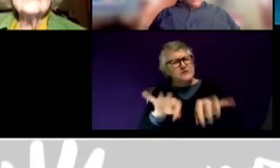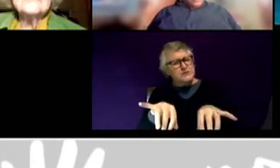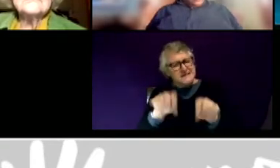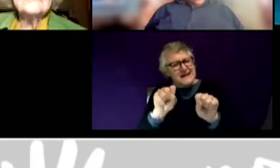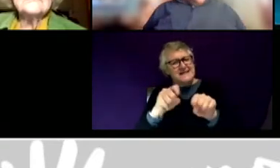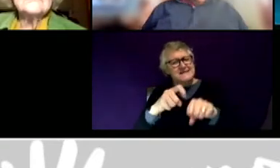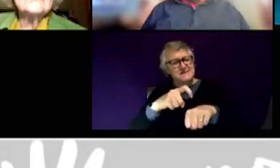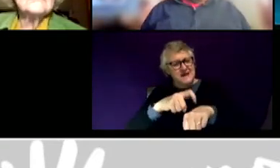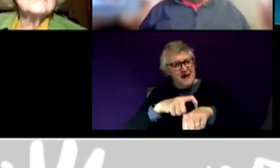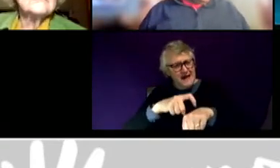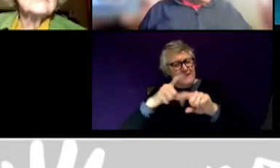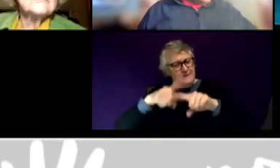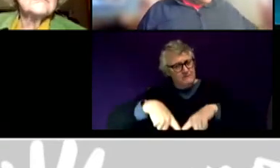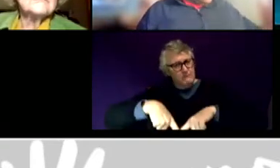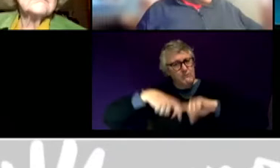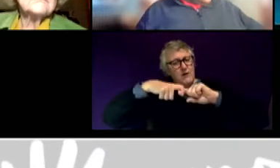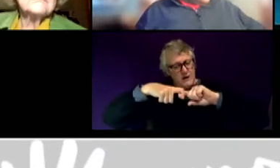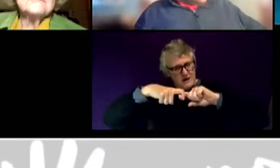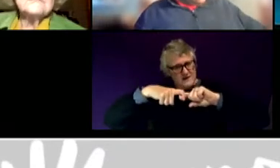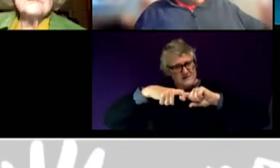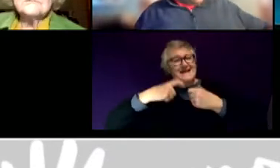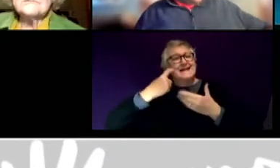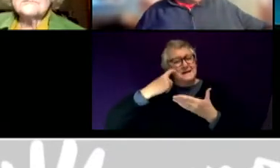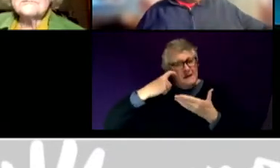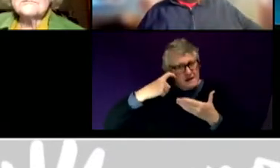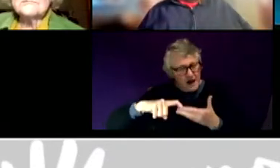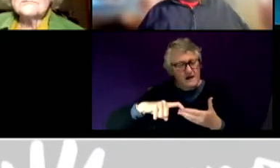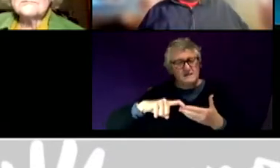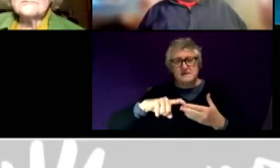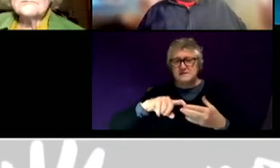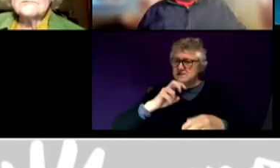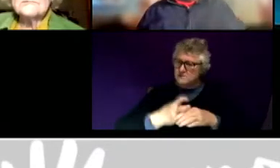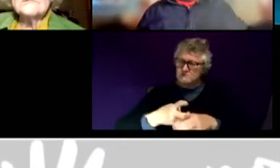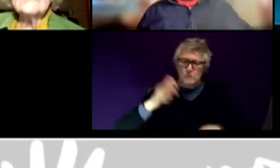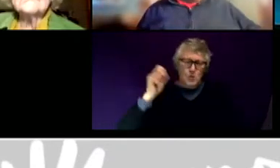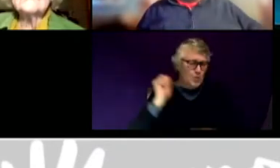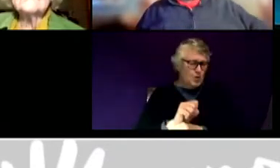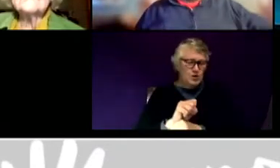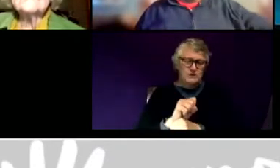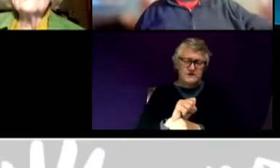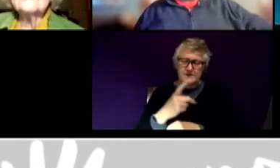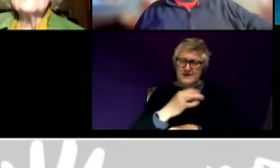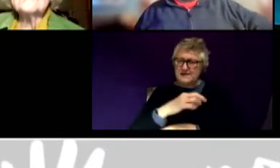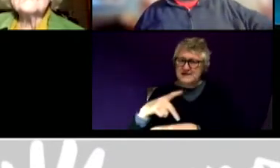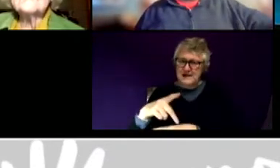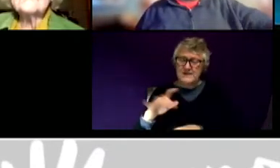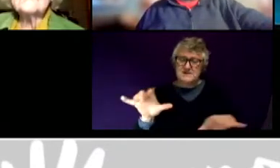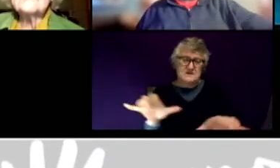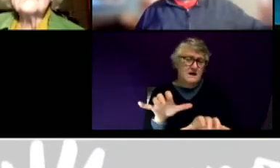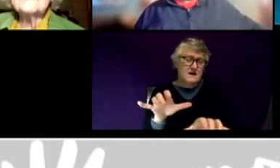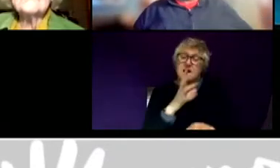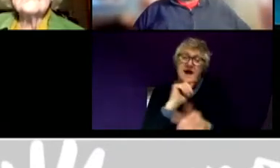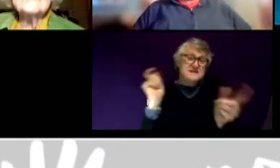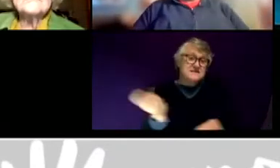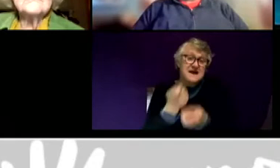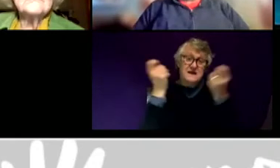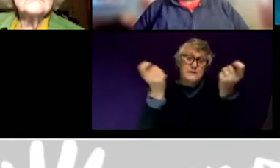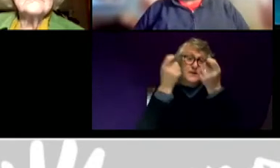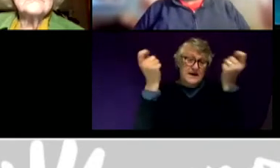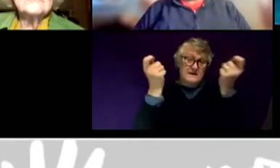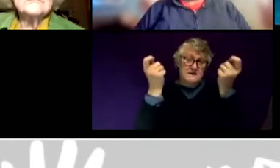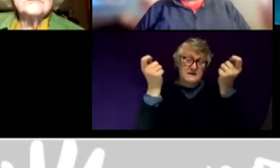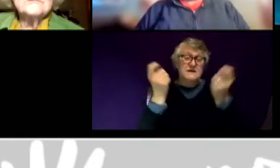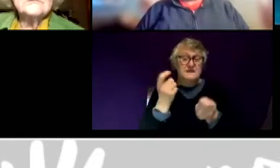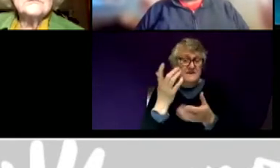volunteers. Zainab reminded me that it's important to do that and celebrate some of the things that the PCCEP has done as a group and as